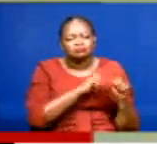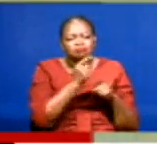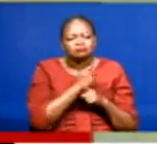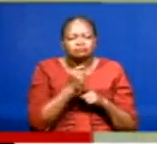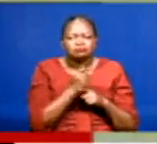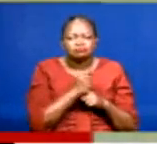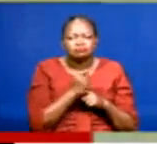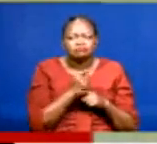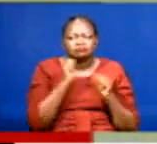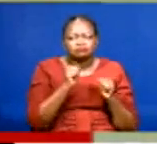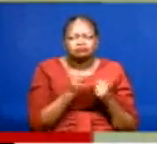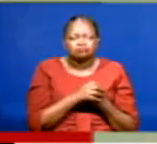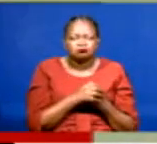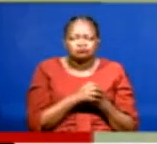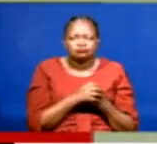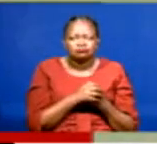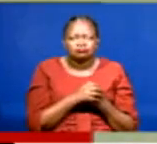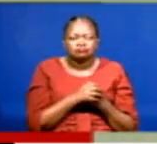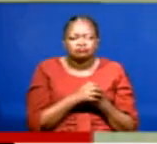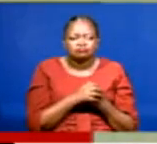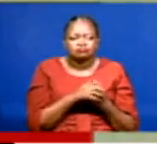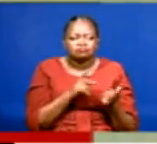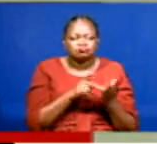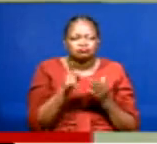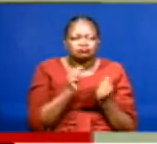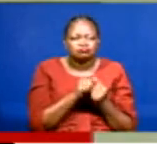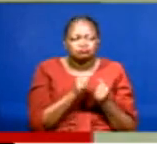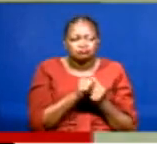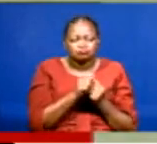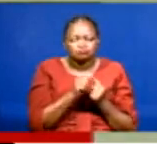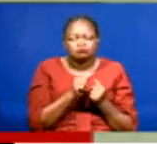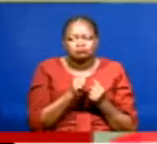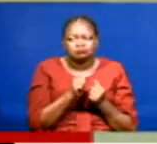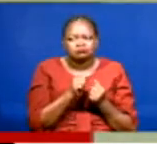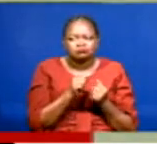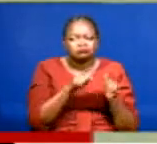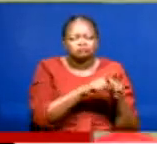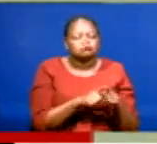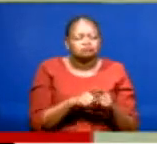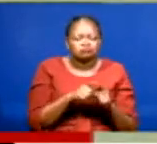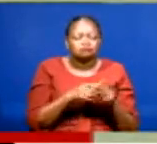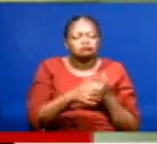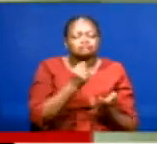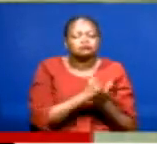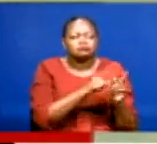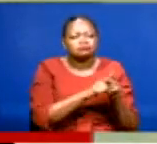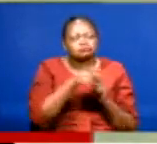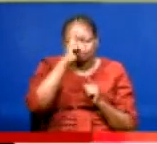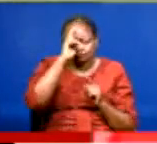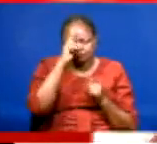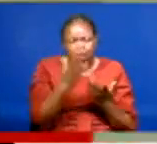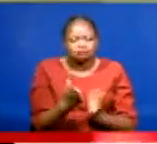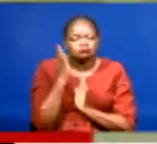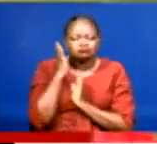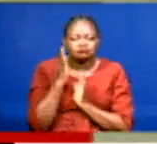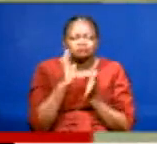can be hired with police or even soldiers. Mm-hmm. They can turn to become professional boxers. Mm-hmm. It